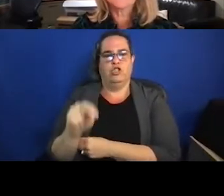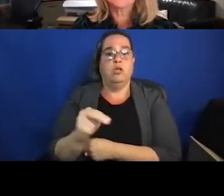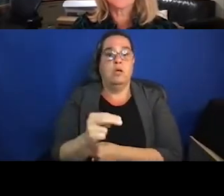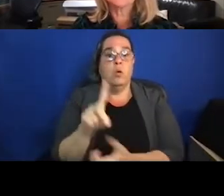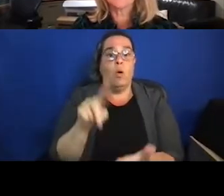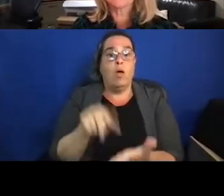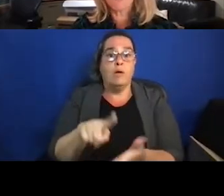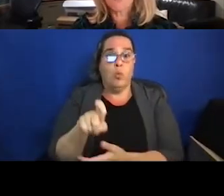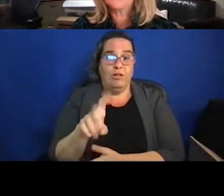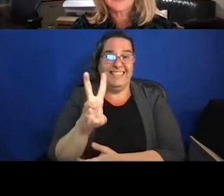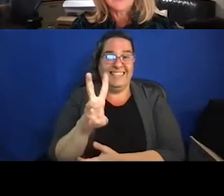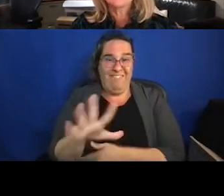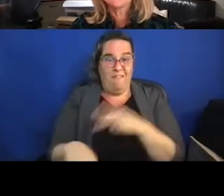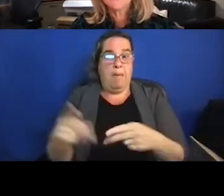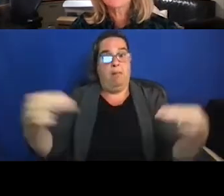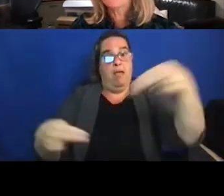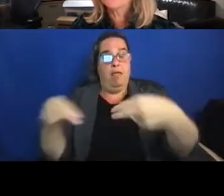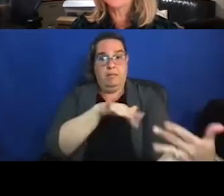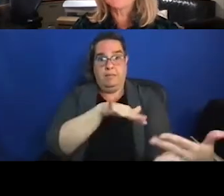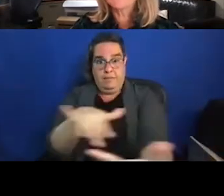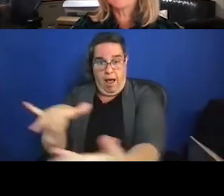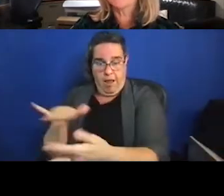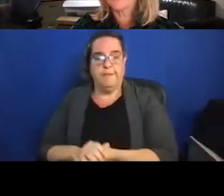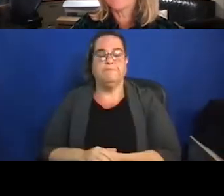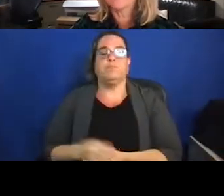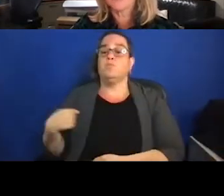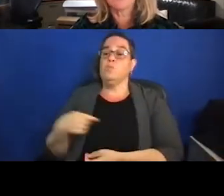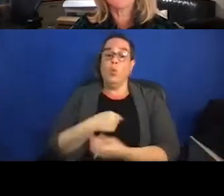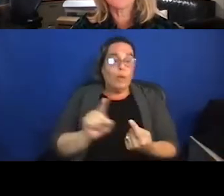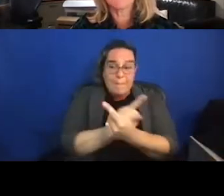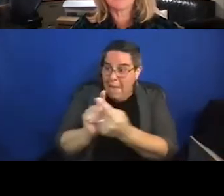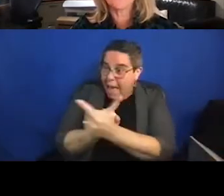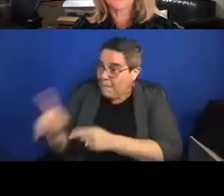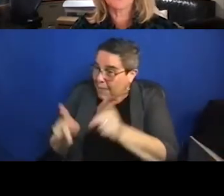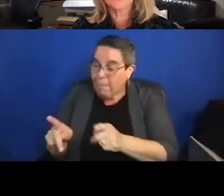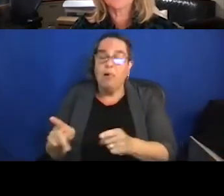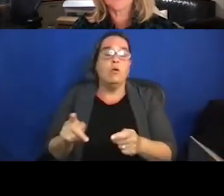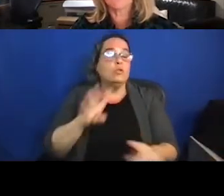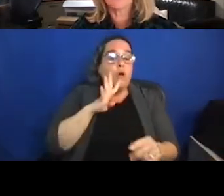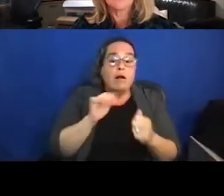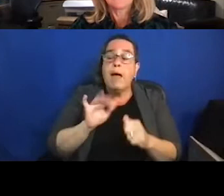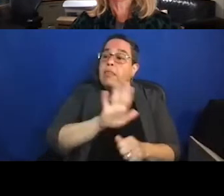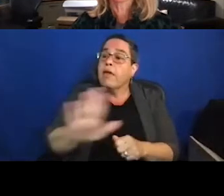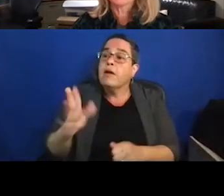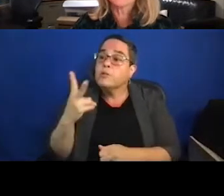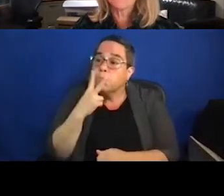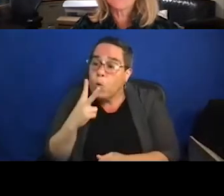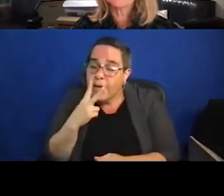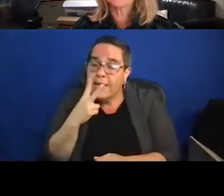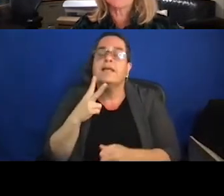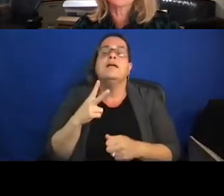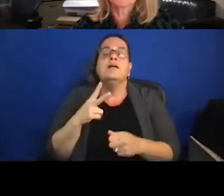And here's what we did in sort of a cartoon drawing, essentially in terms of how people got the intervention.